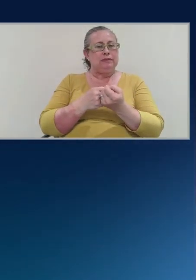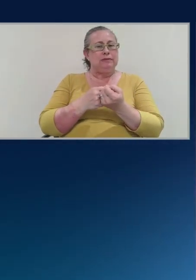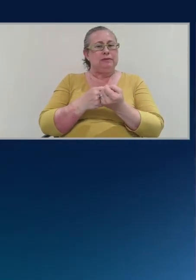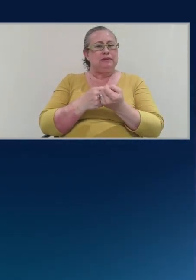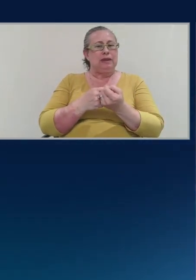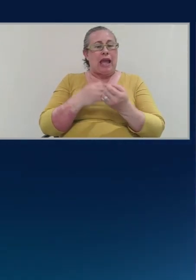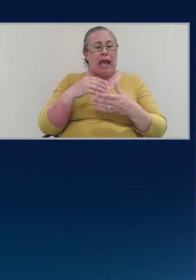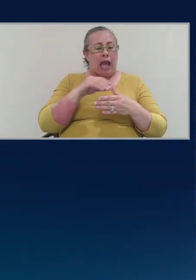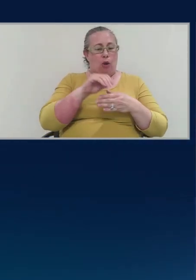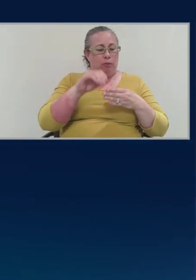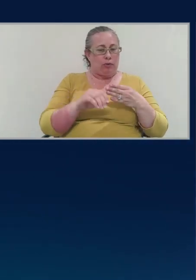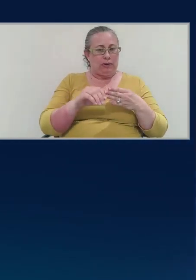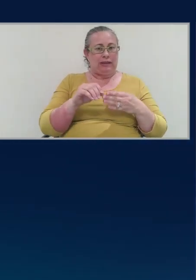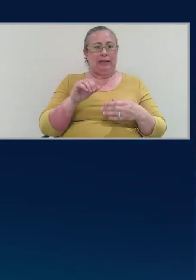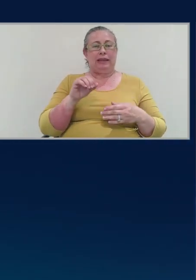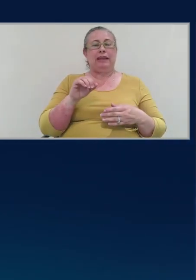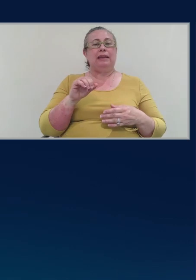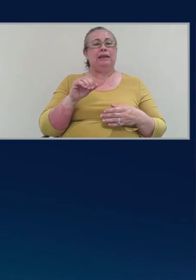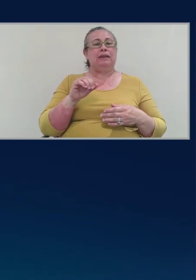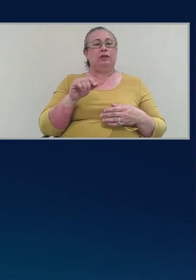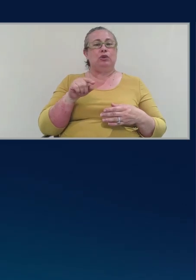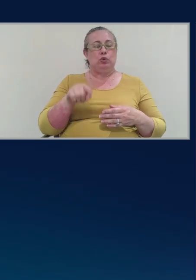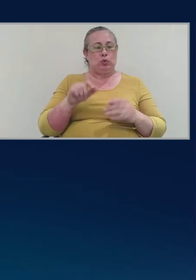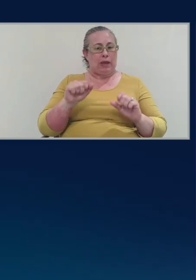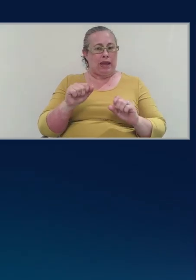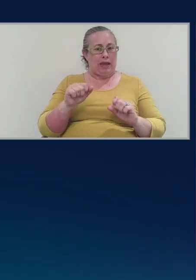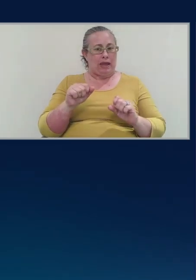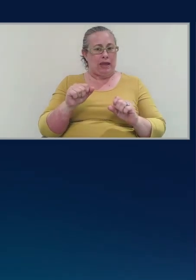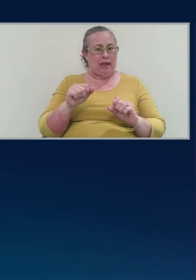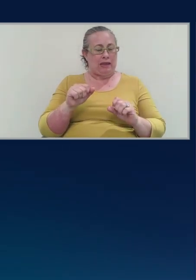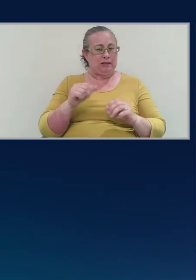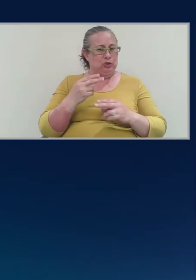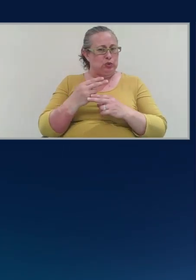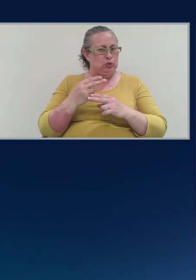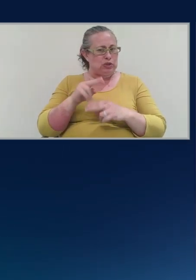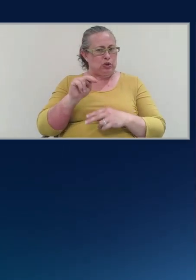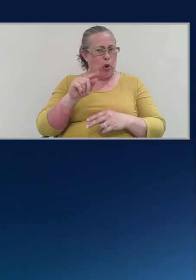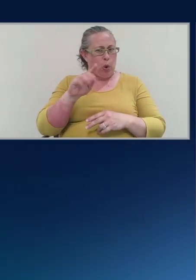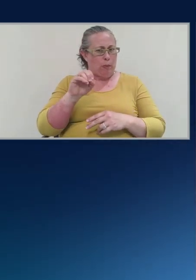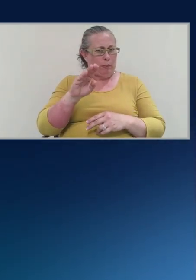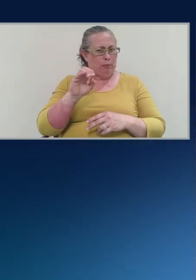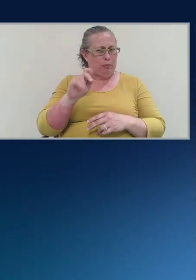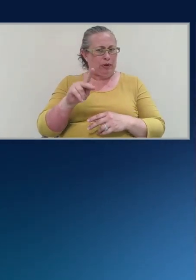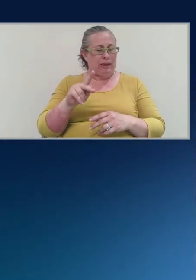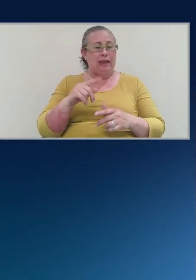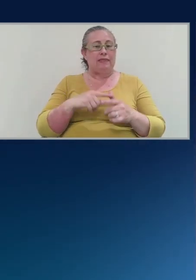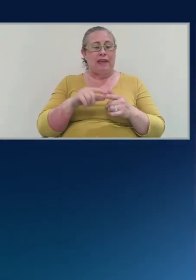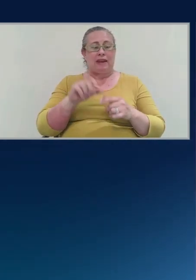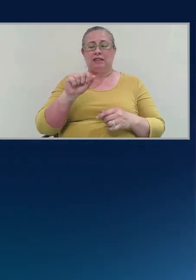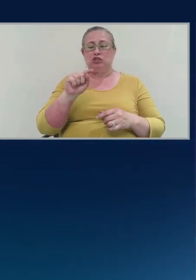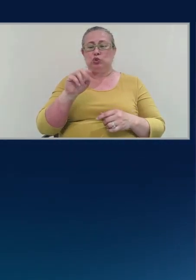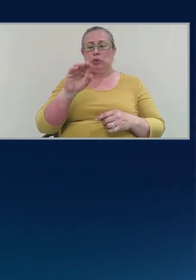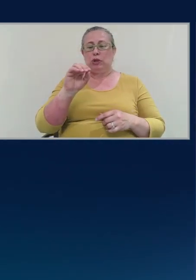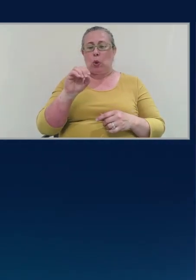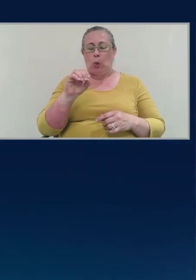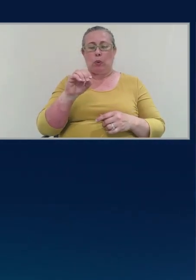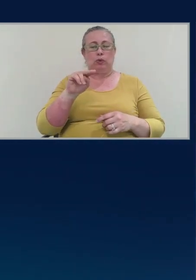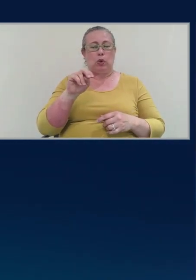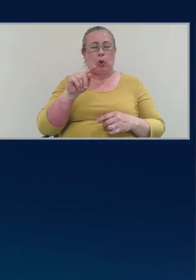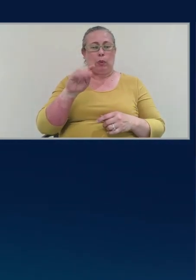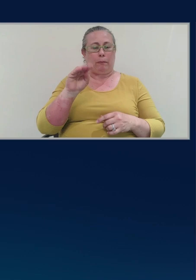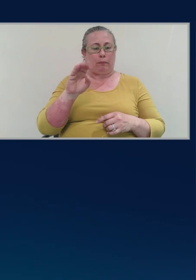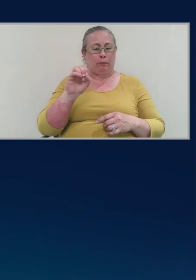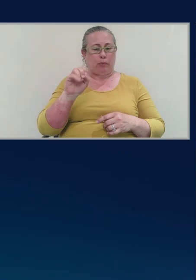you're a notebook user, you can Yes. spin up a Glue Studio notebook, Right. and in the Studio notebook, there's a Q prompt that come up, and